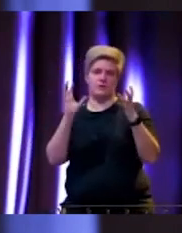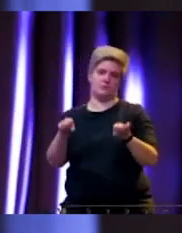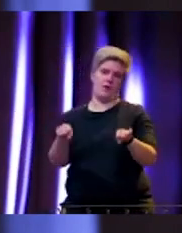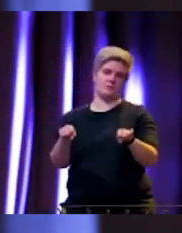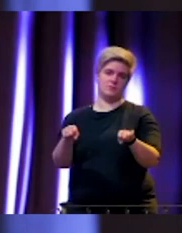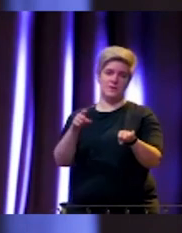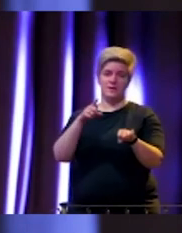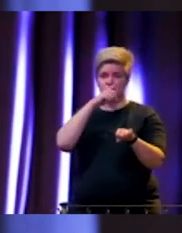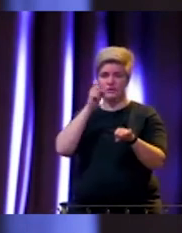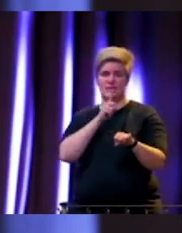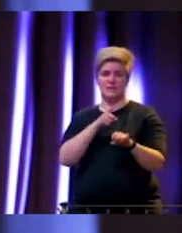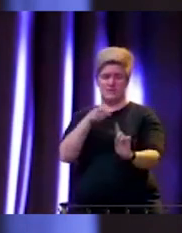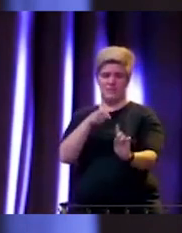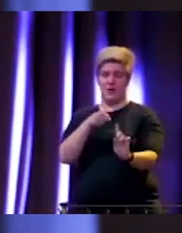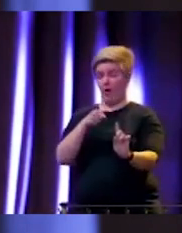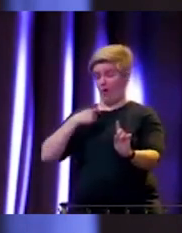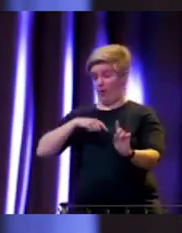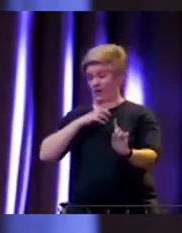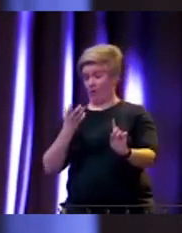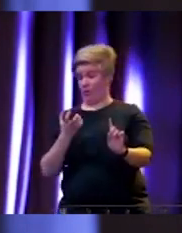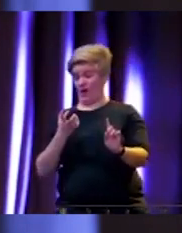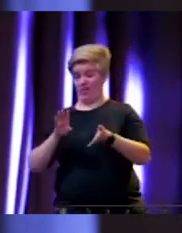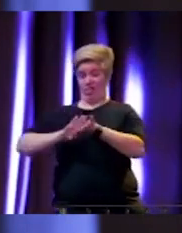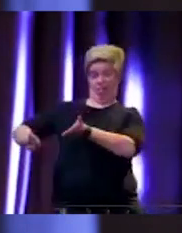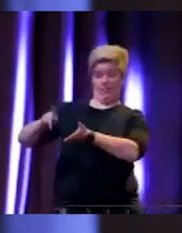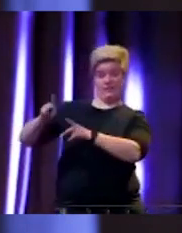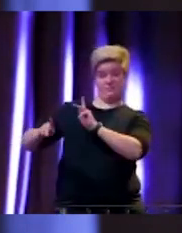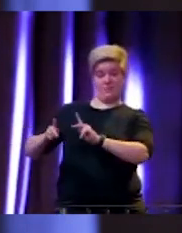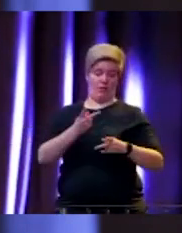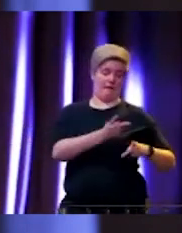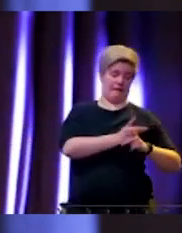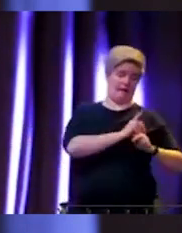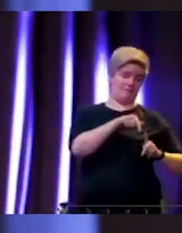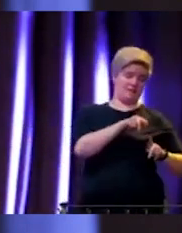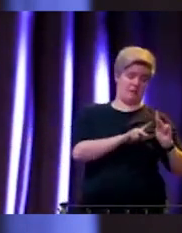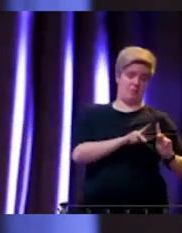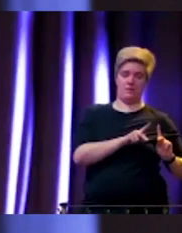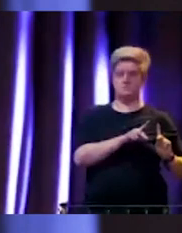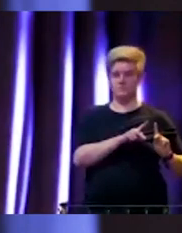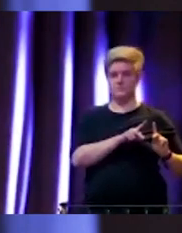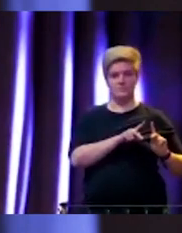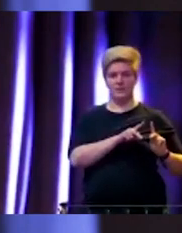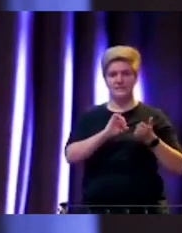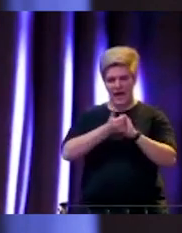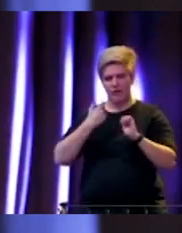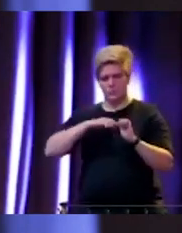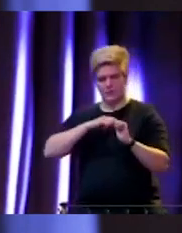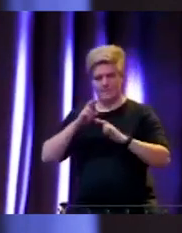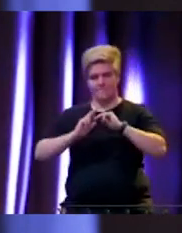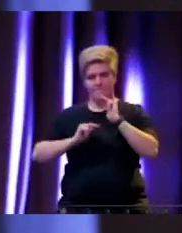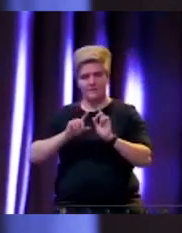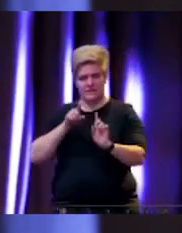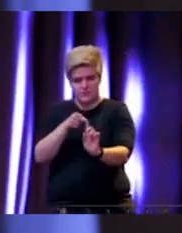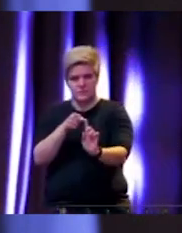exclude some folks and keep some folks in the portfolio. It's how do we build on top of everything folks have been doing, and how do we work together to get